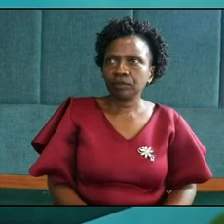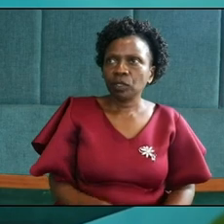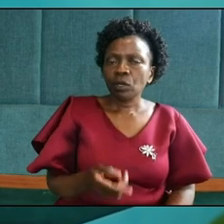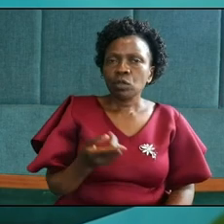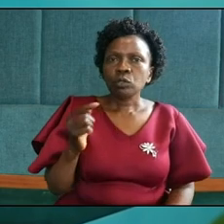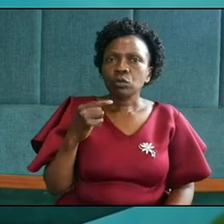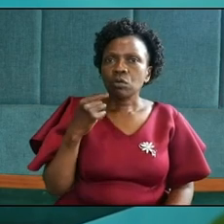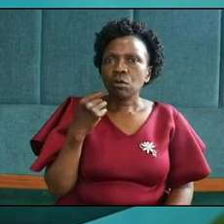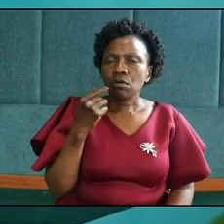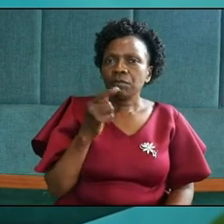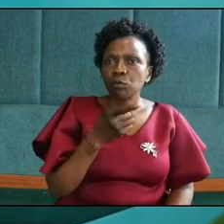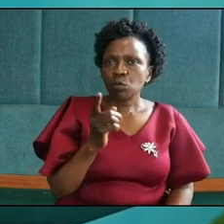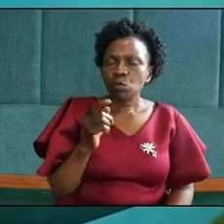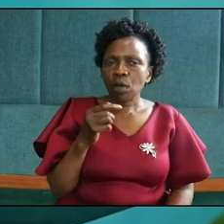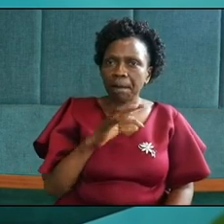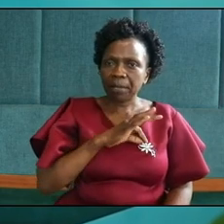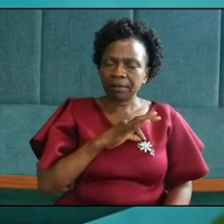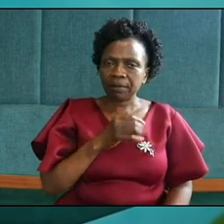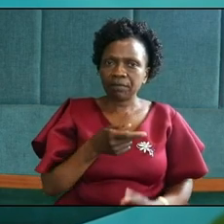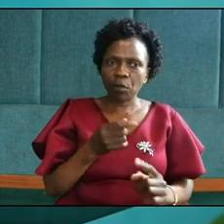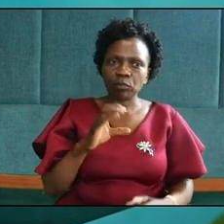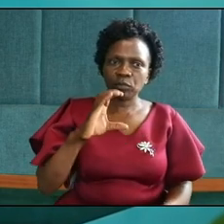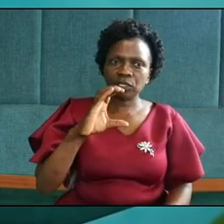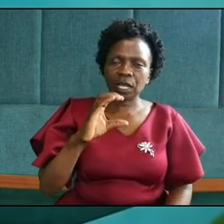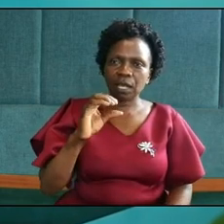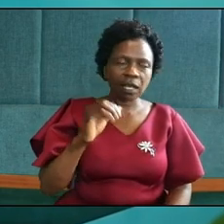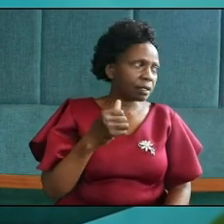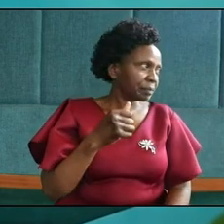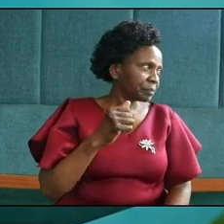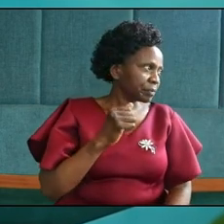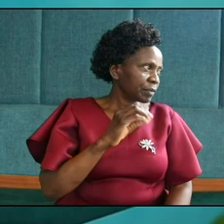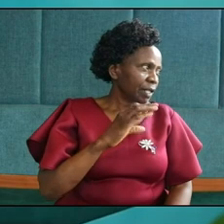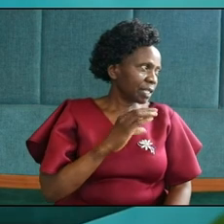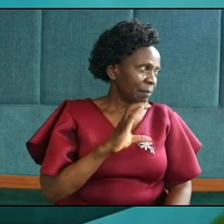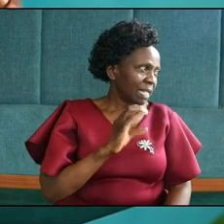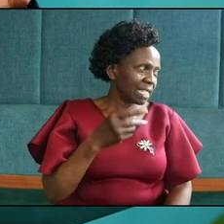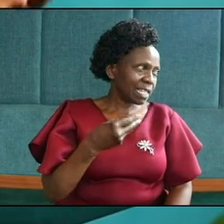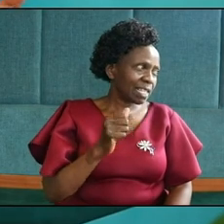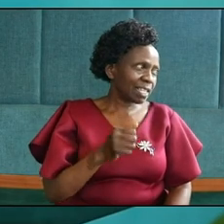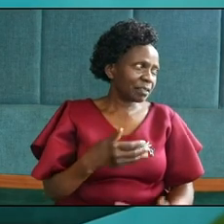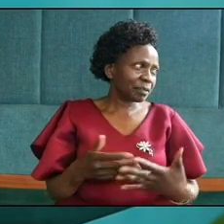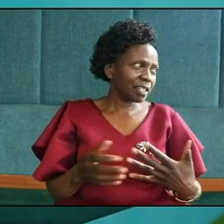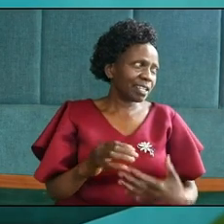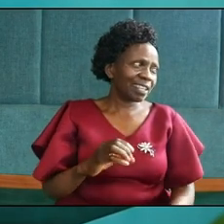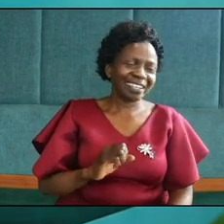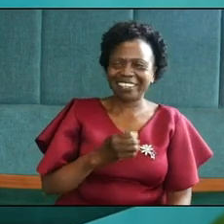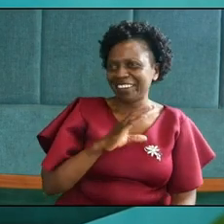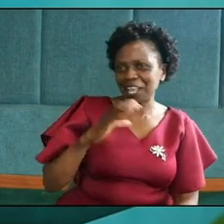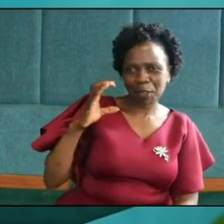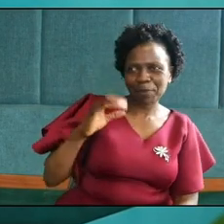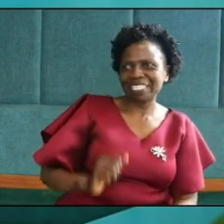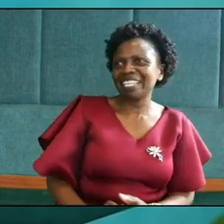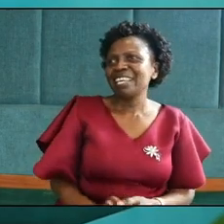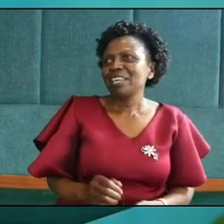Those of you who have benefited from chaplaincy, those of you who love chaplaincy, those of you who are involved